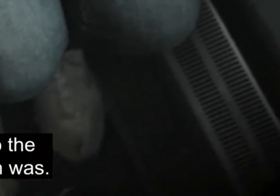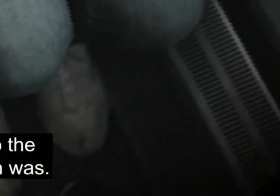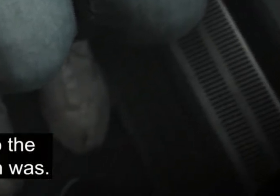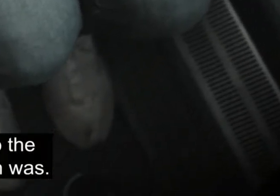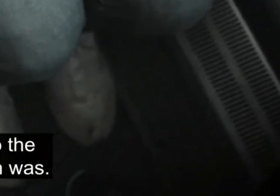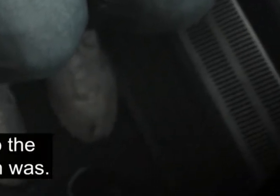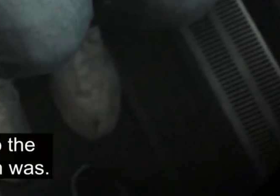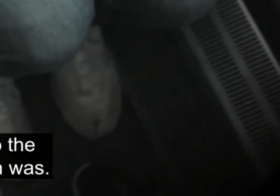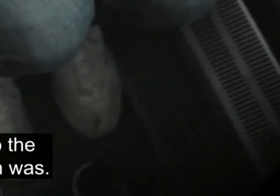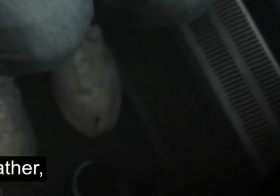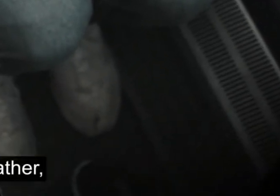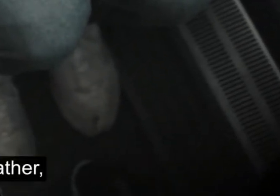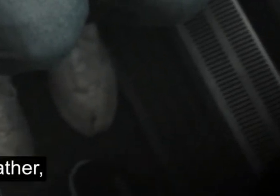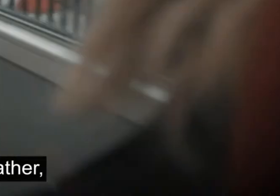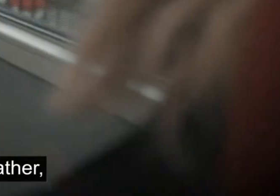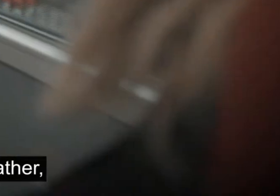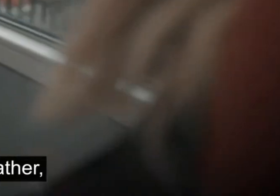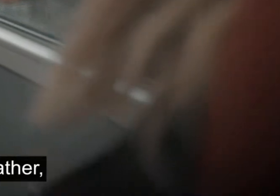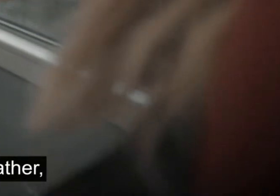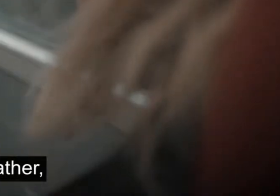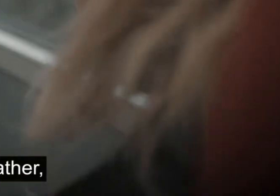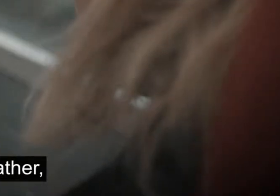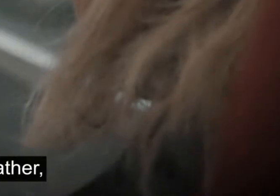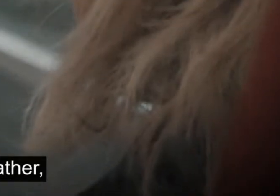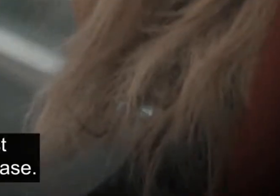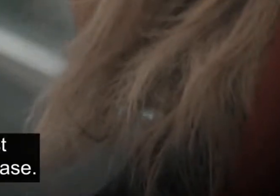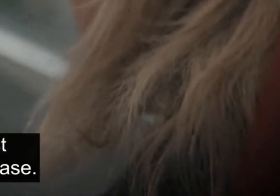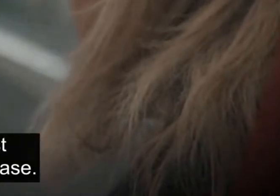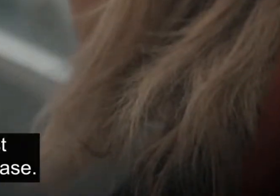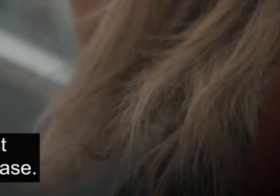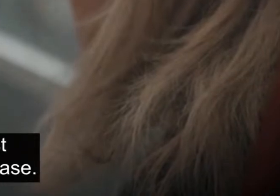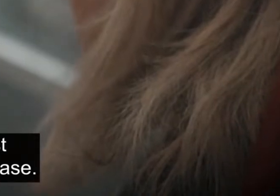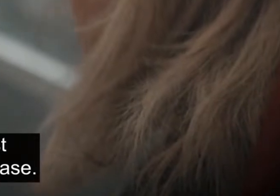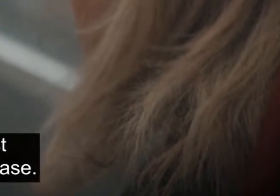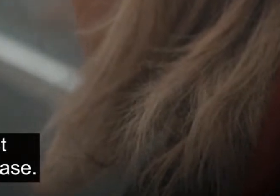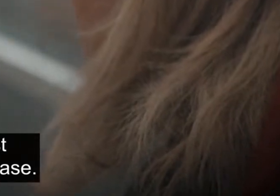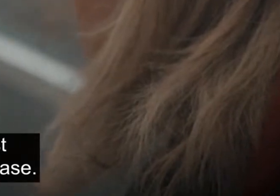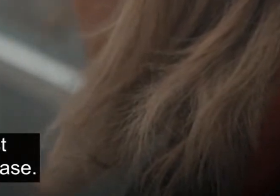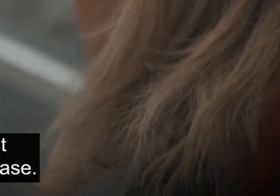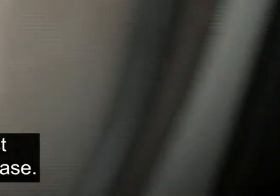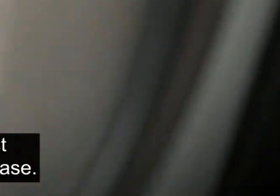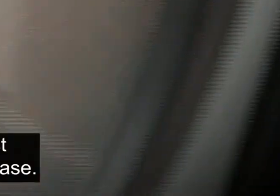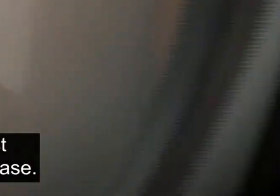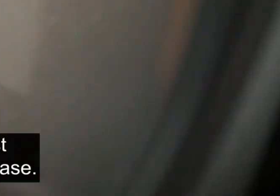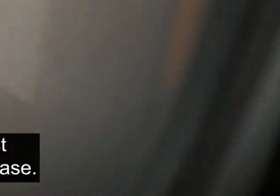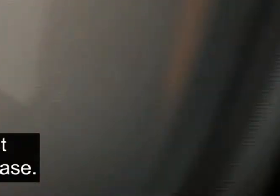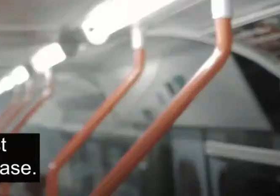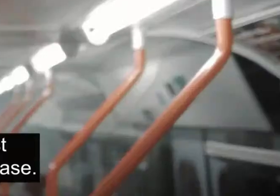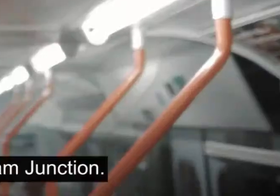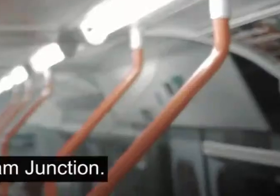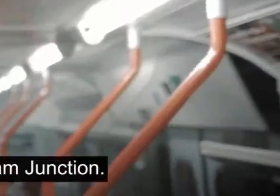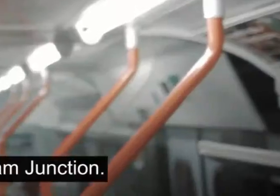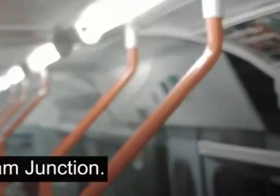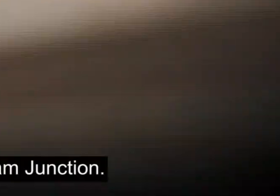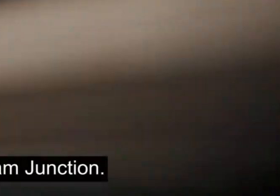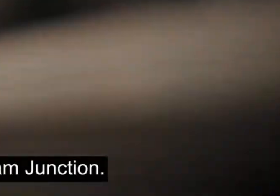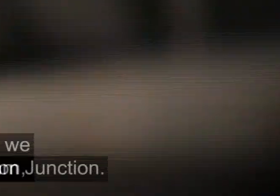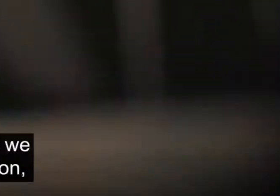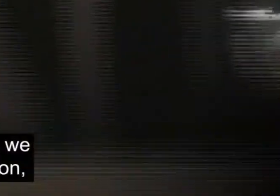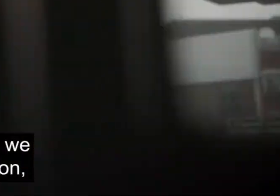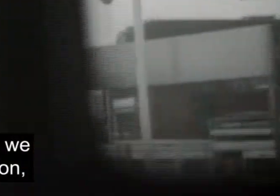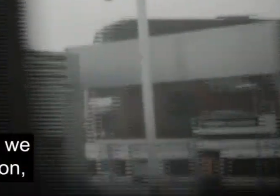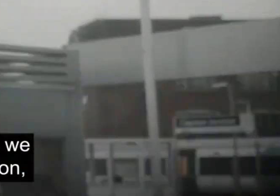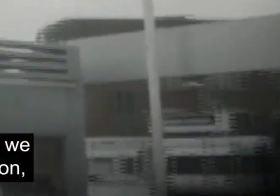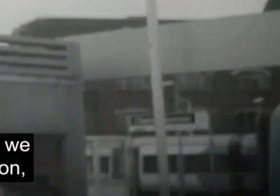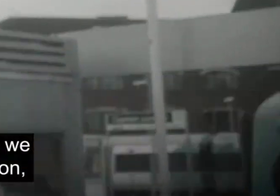the man that she was with was. He said he was her father, but yeah, that just clearly was not the case. This is Clapham Junction.